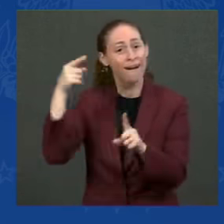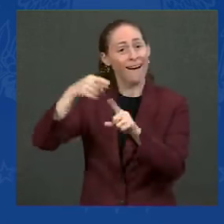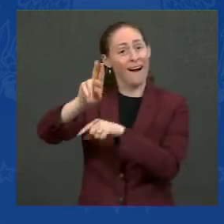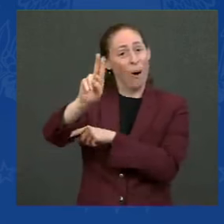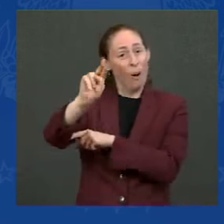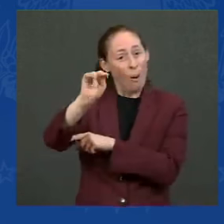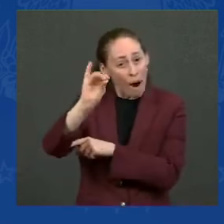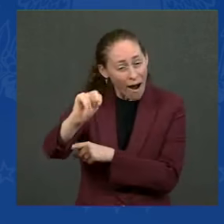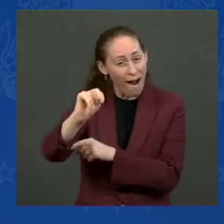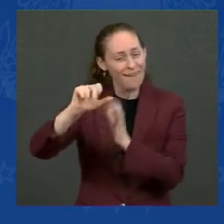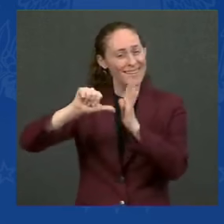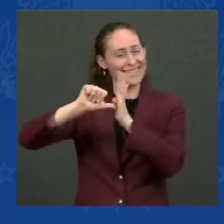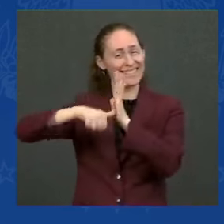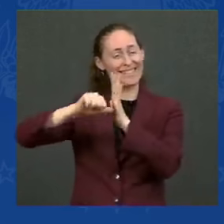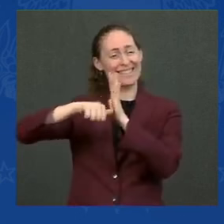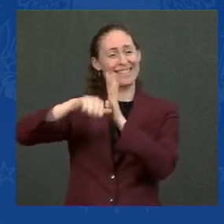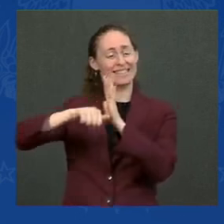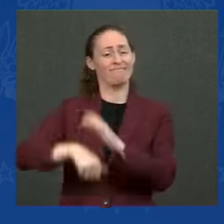Union.